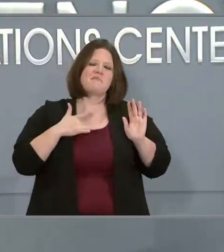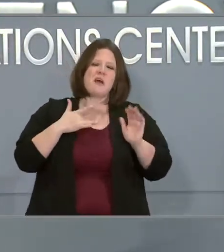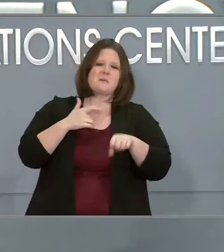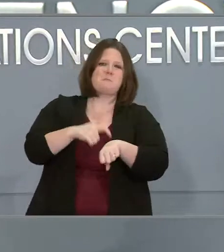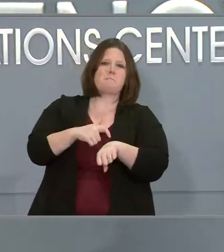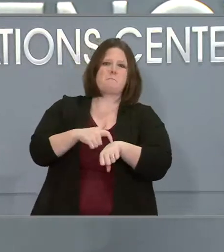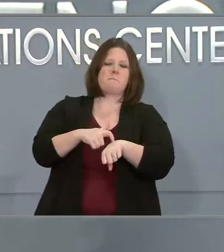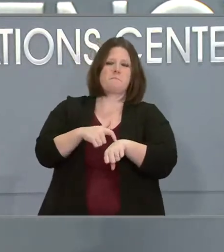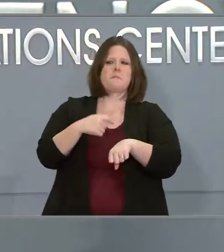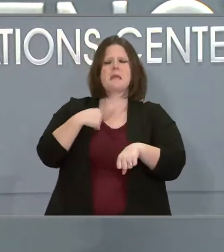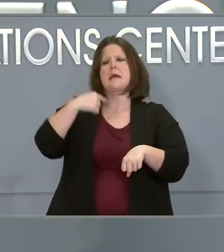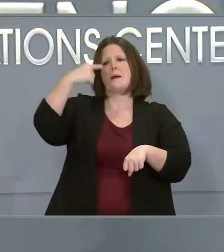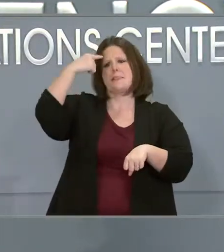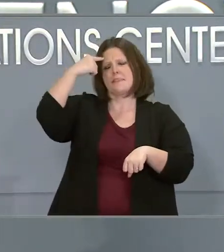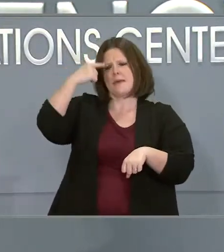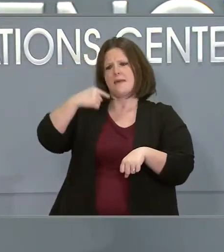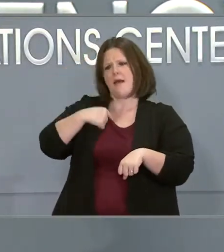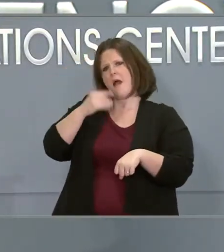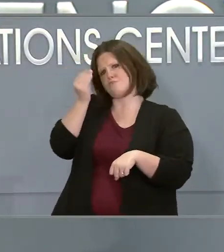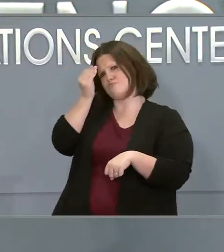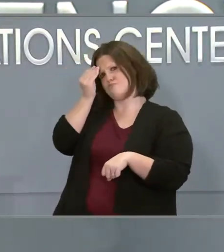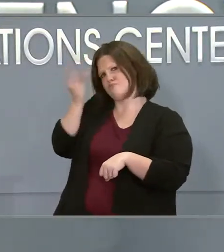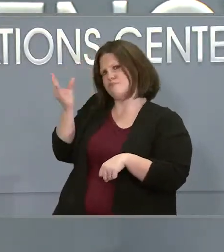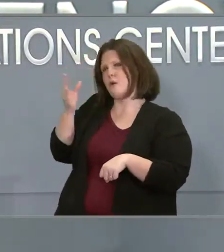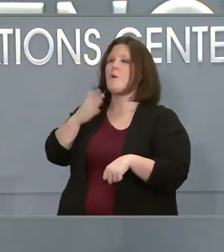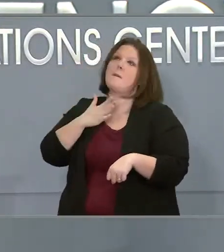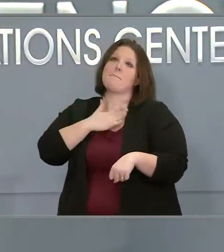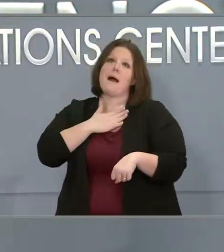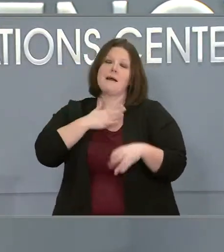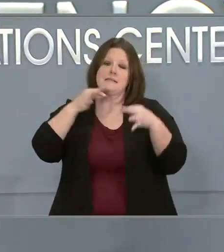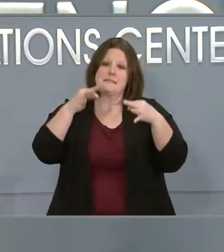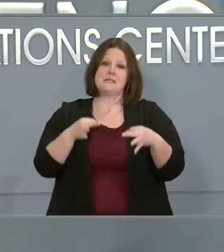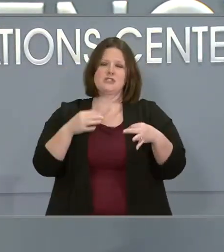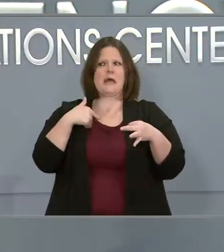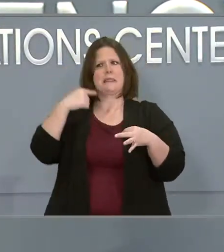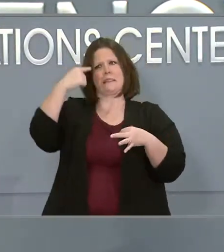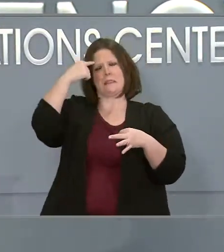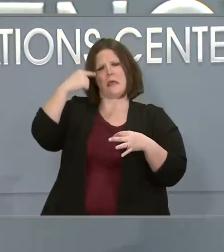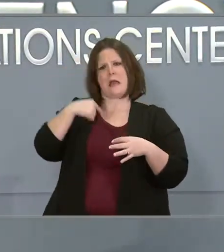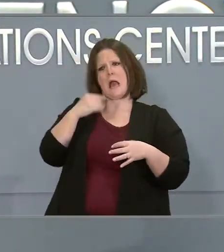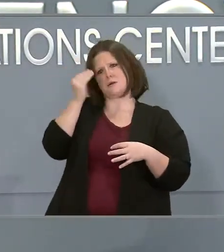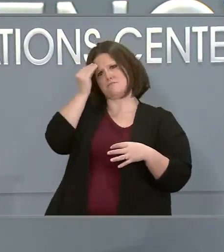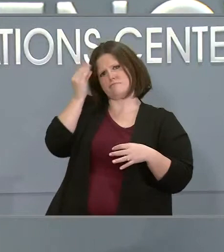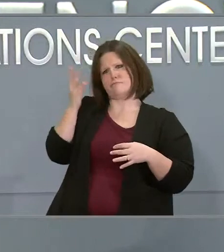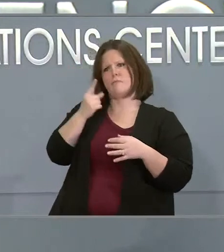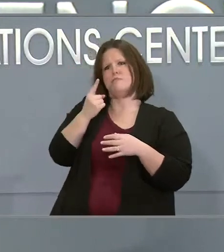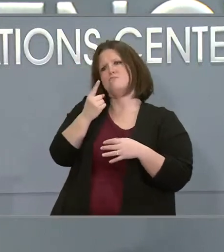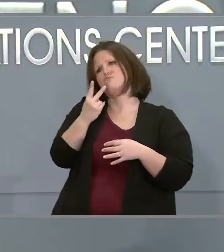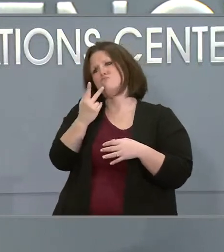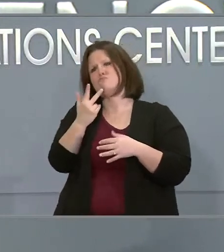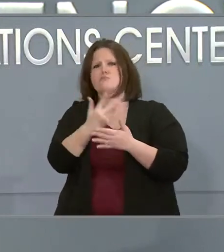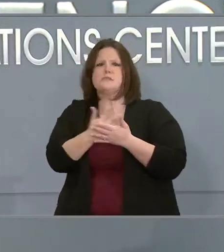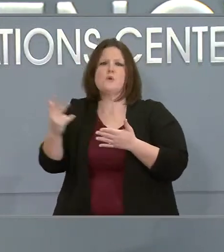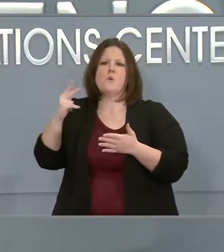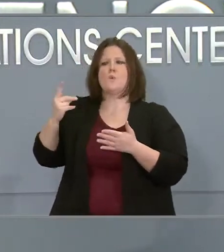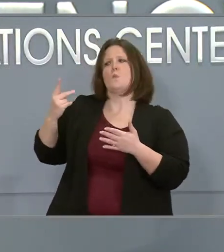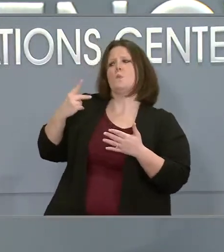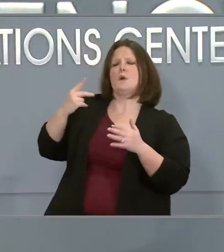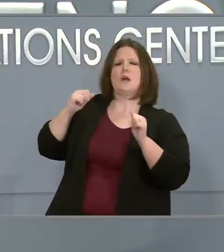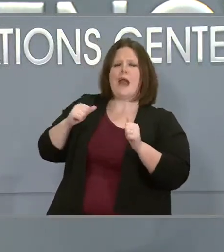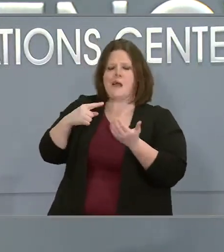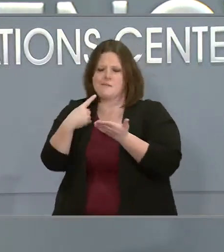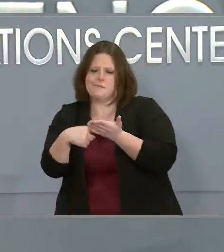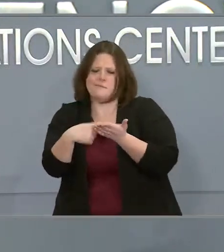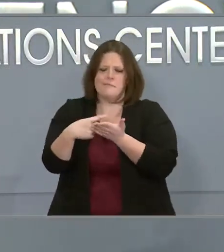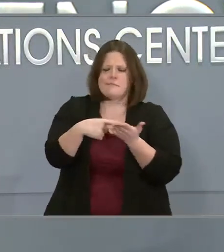I shared the news or my decision with him a number of weeks ago, so that we could get ready